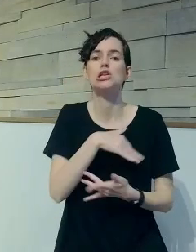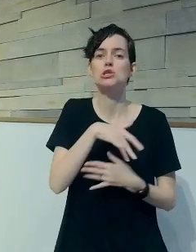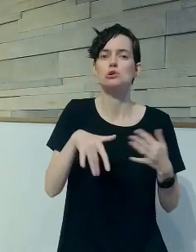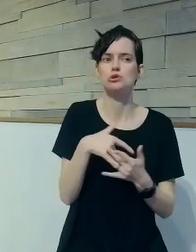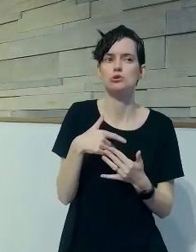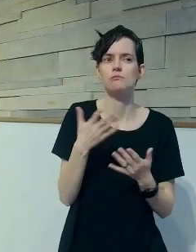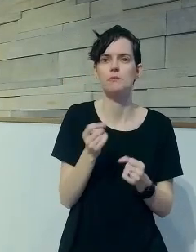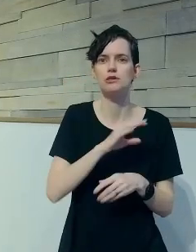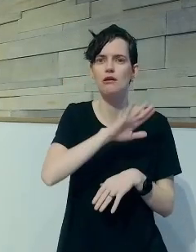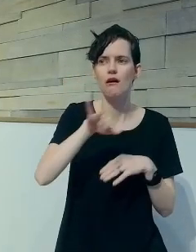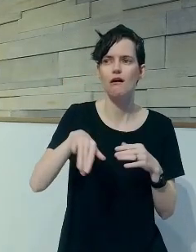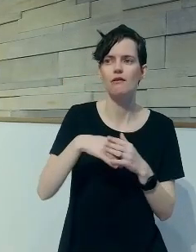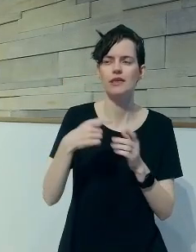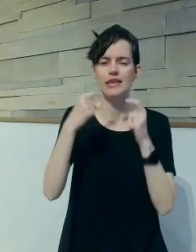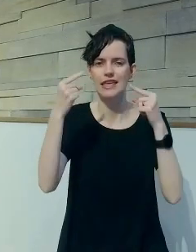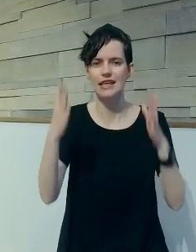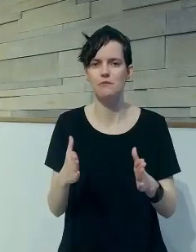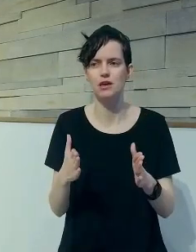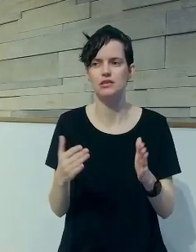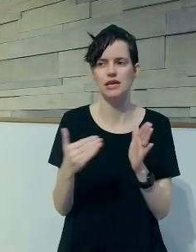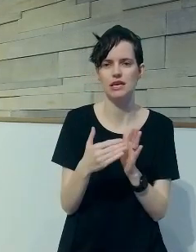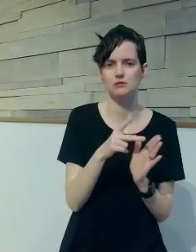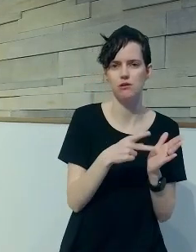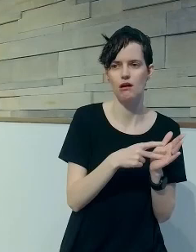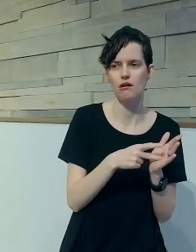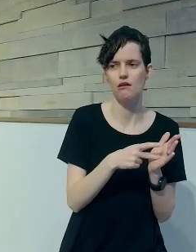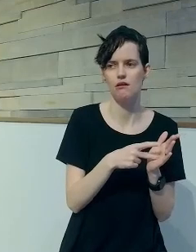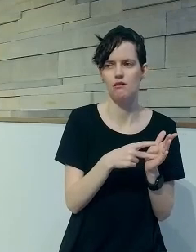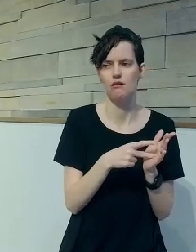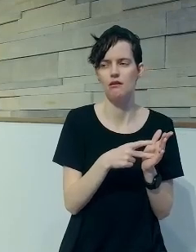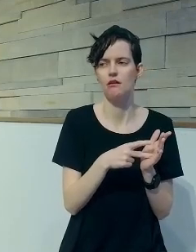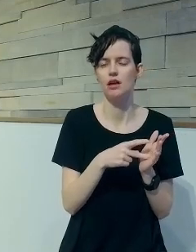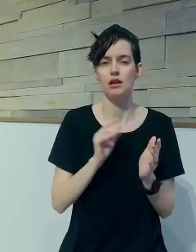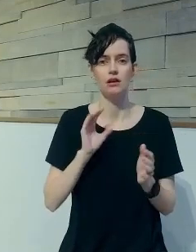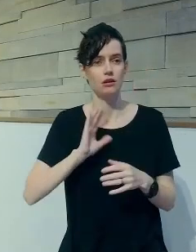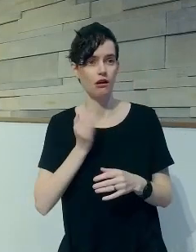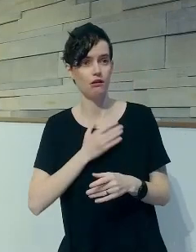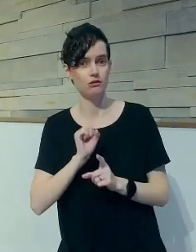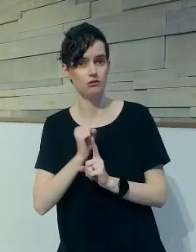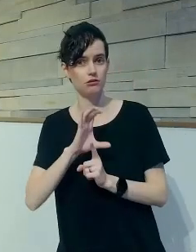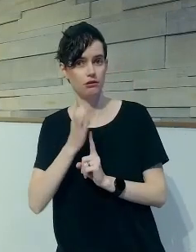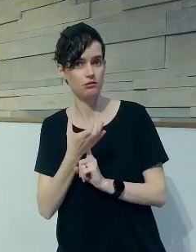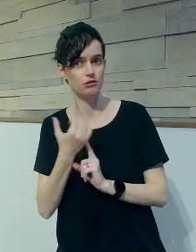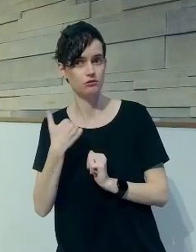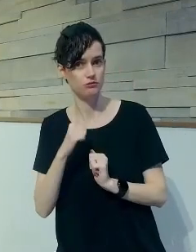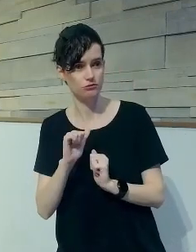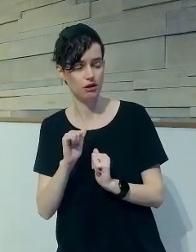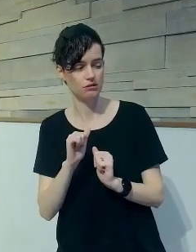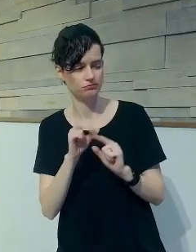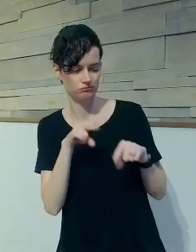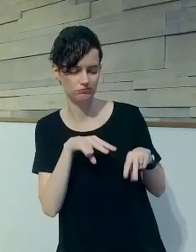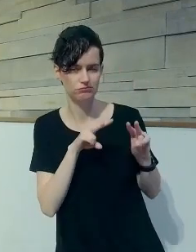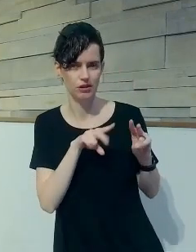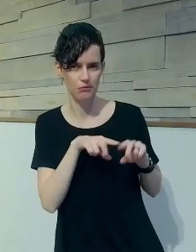Maybe it was all of those opponents against Paul or those folks out in our society still that trying to undermine the way you live